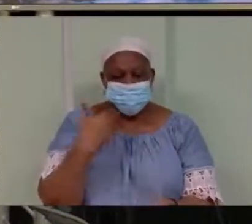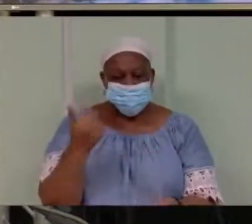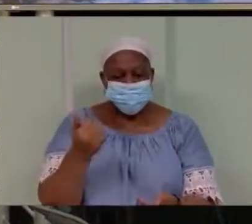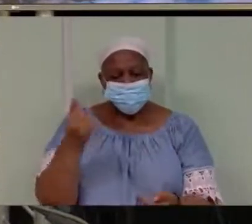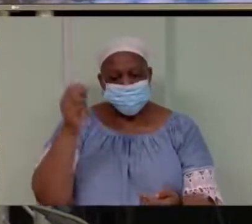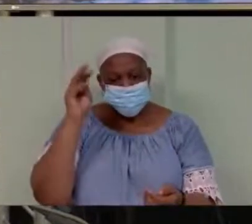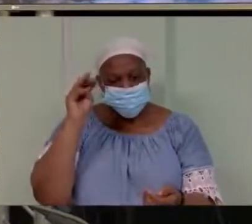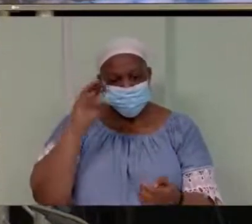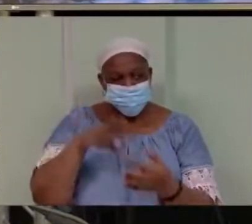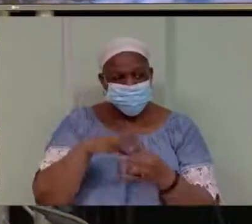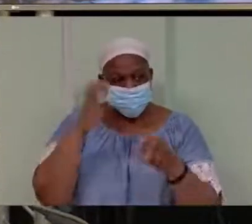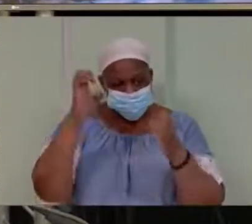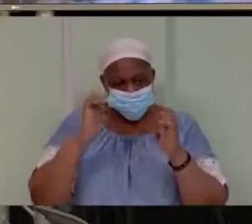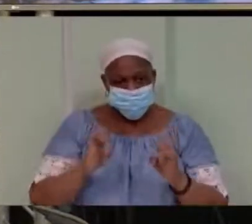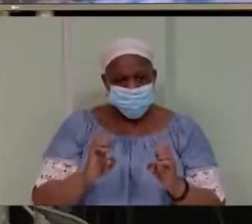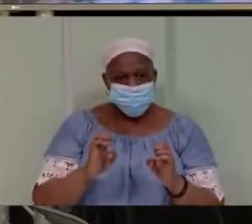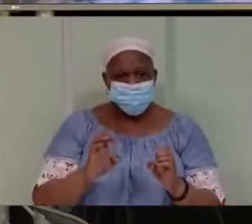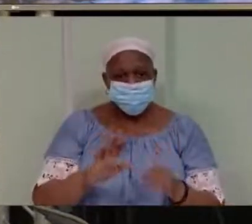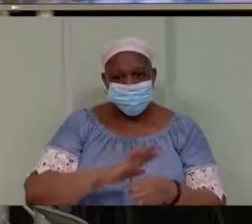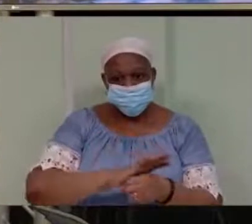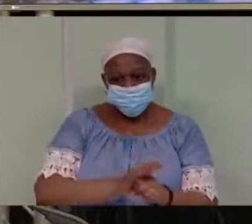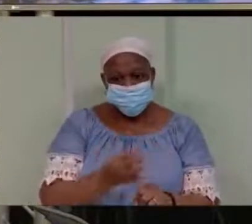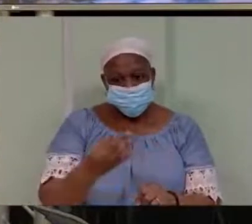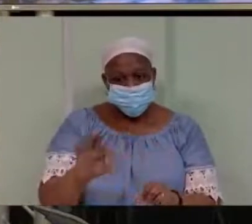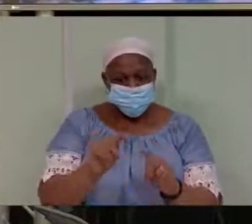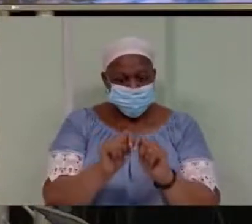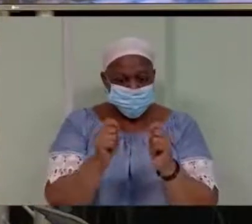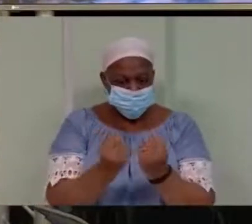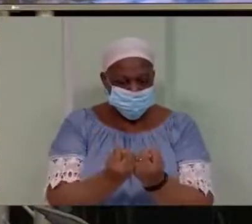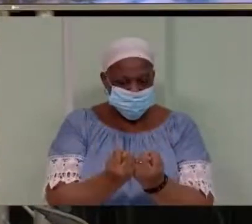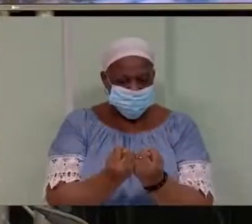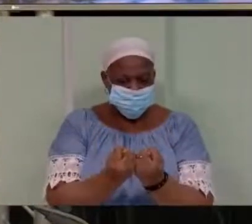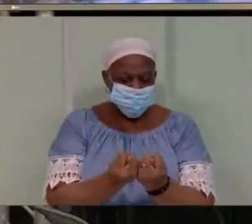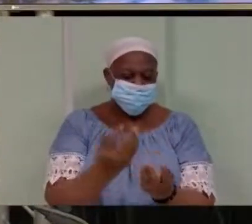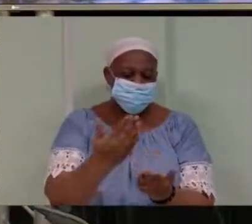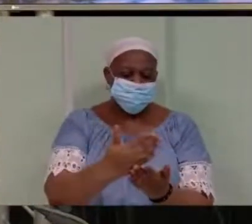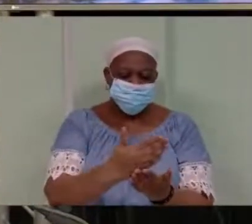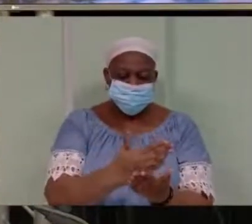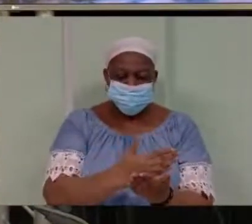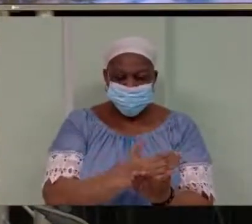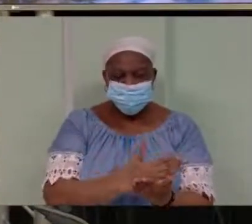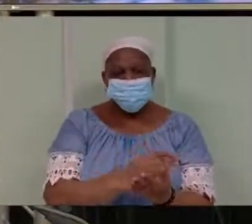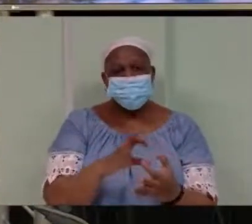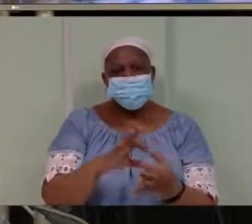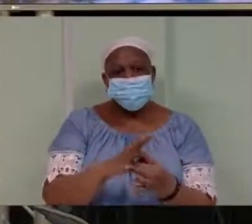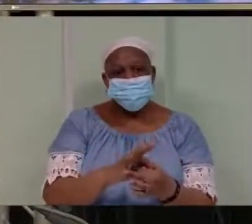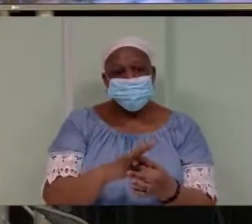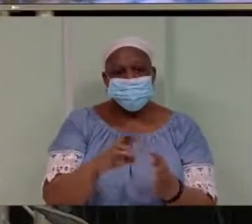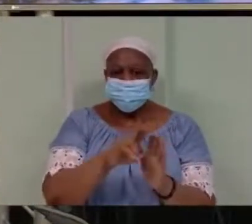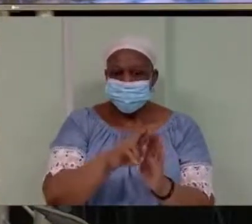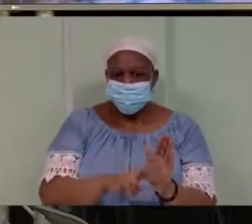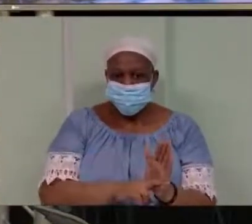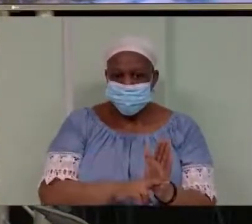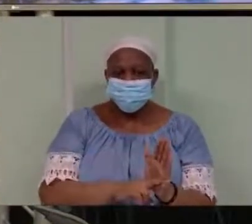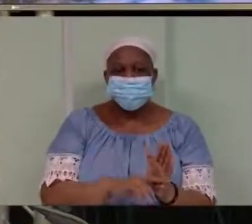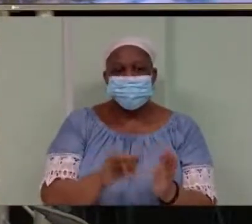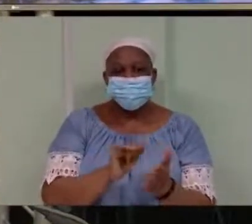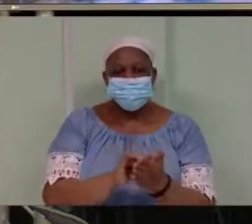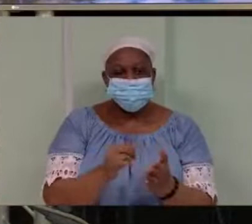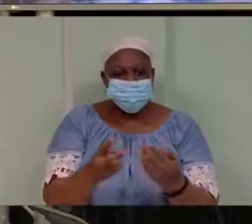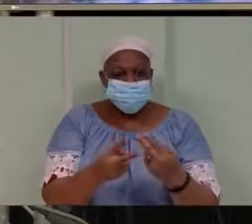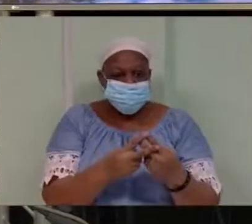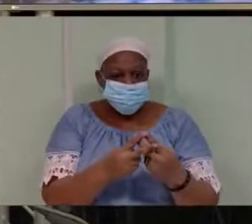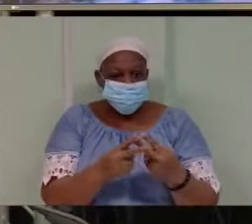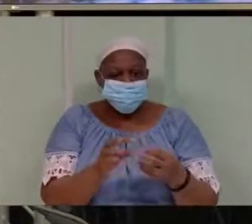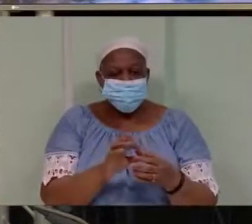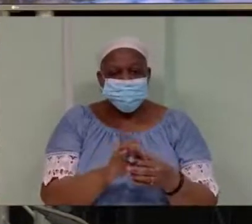national covet 19 task force developed a set of regulations for the safe operation of early childhood centers